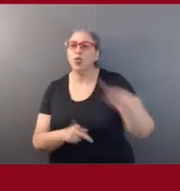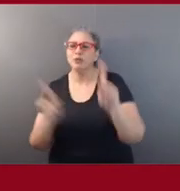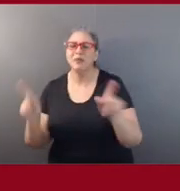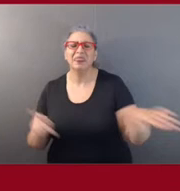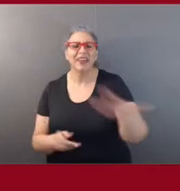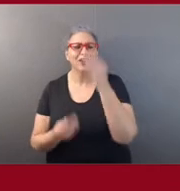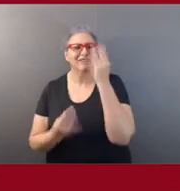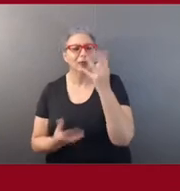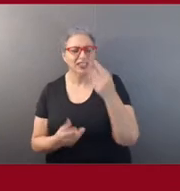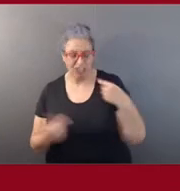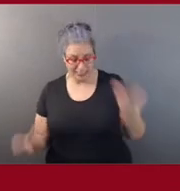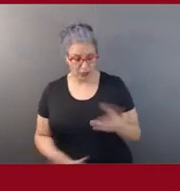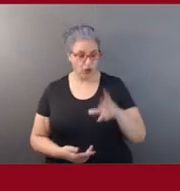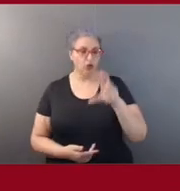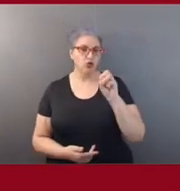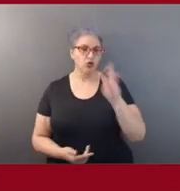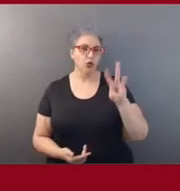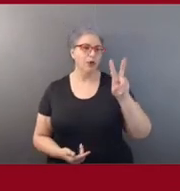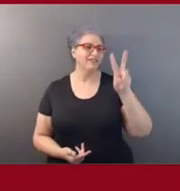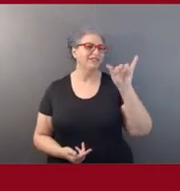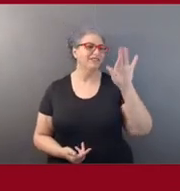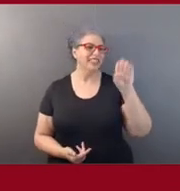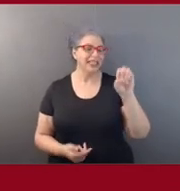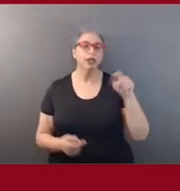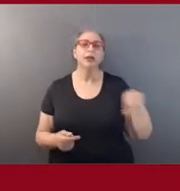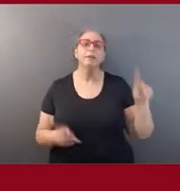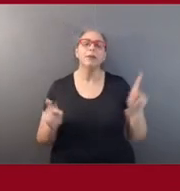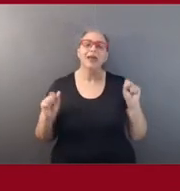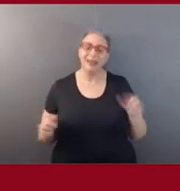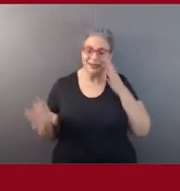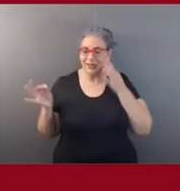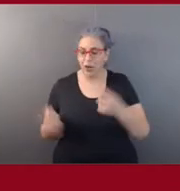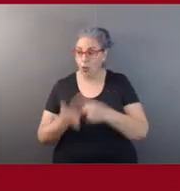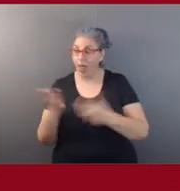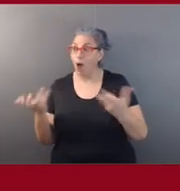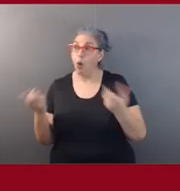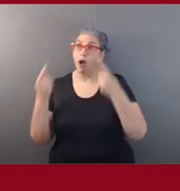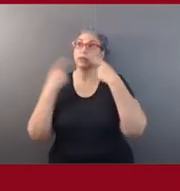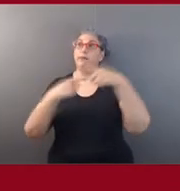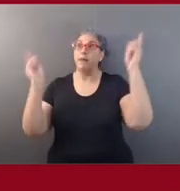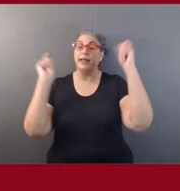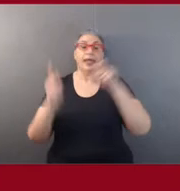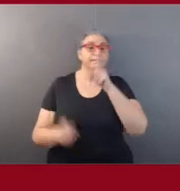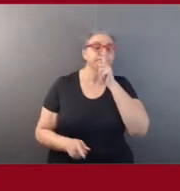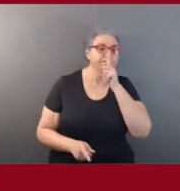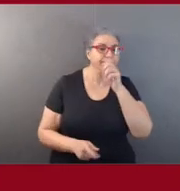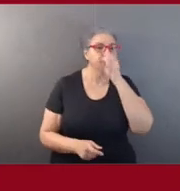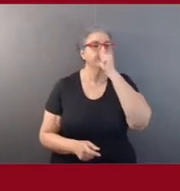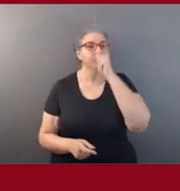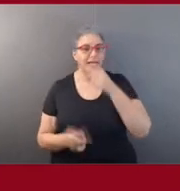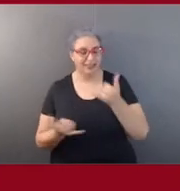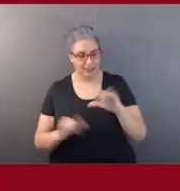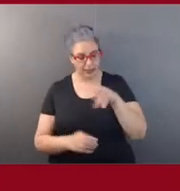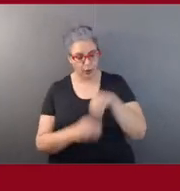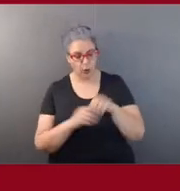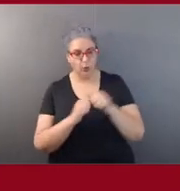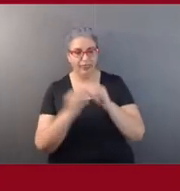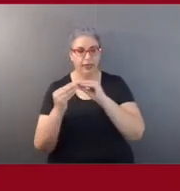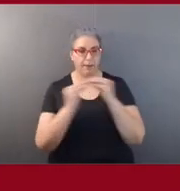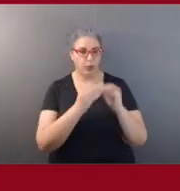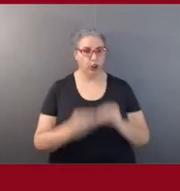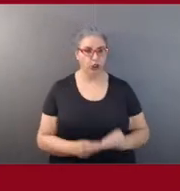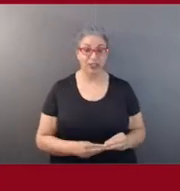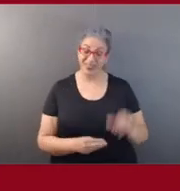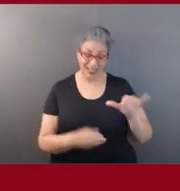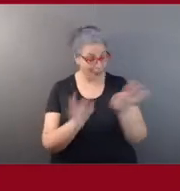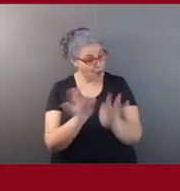in Kruvy, you know, they can choose what they want to have public and not public and still be part of the analytics. And it's so important to represent, because that's